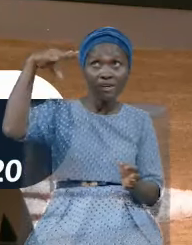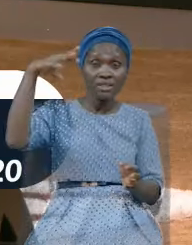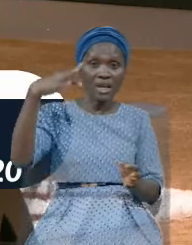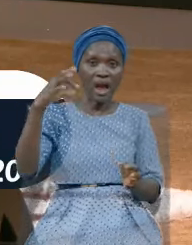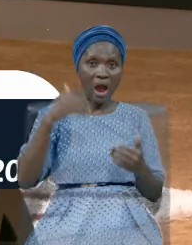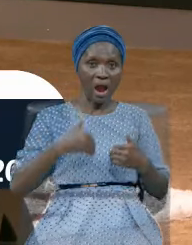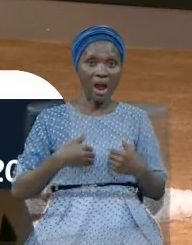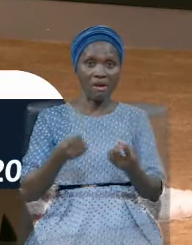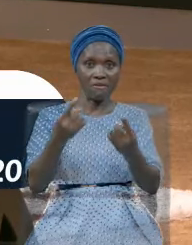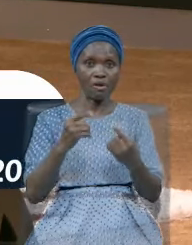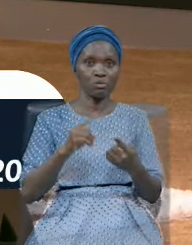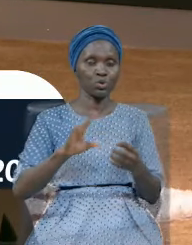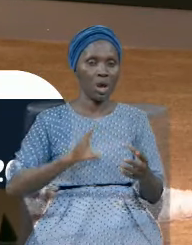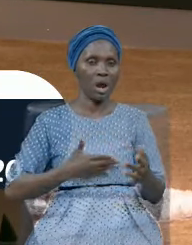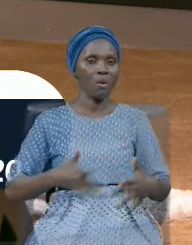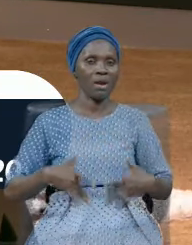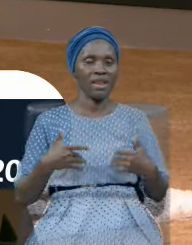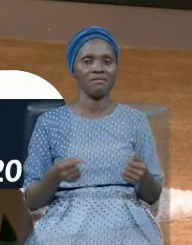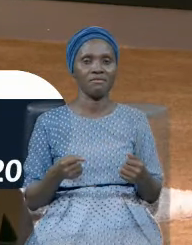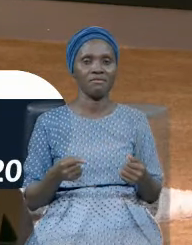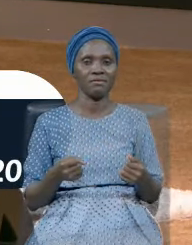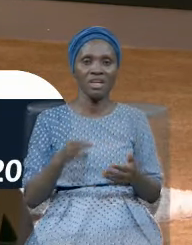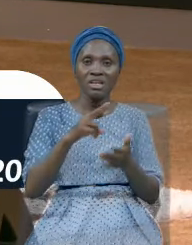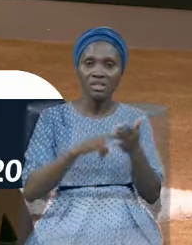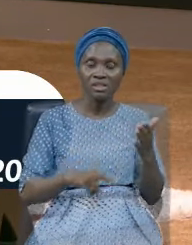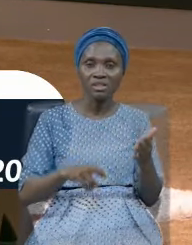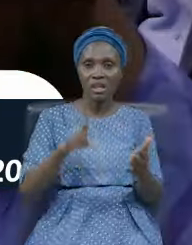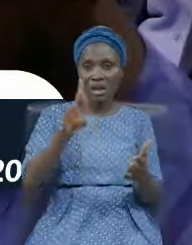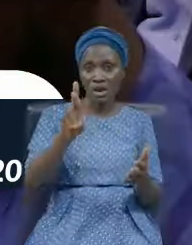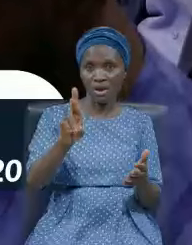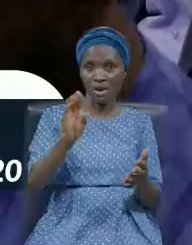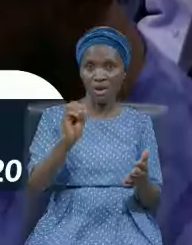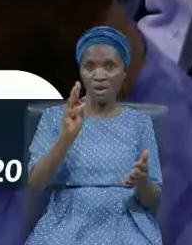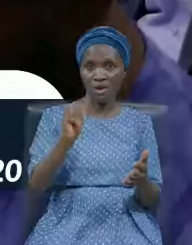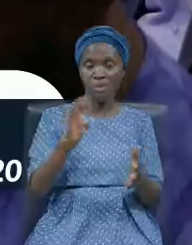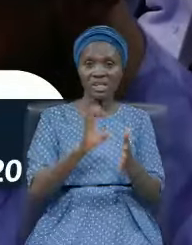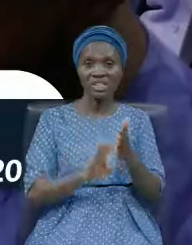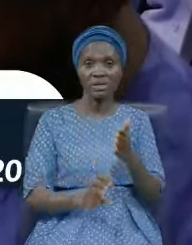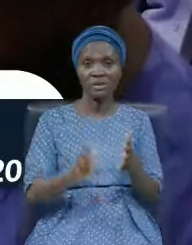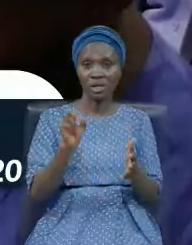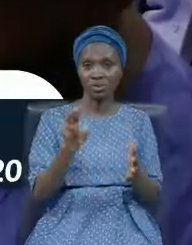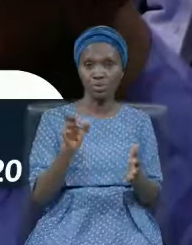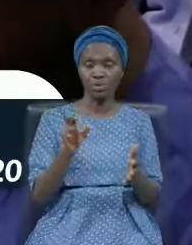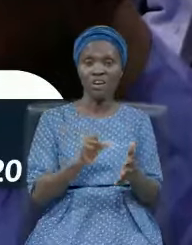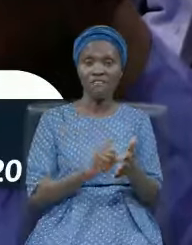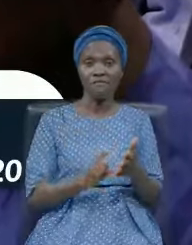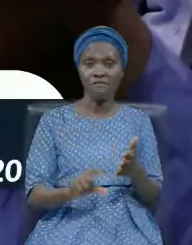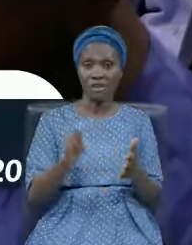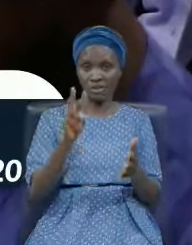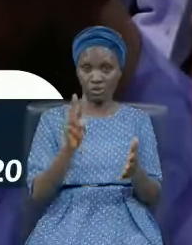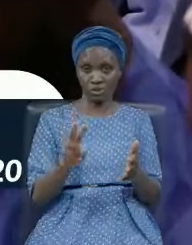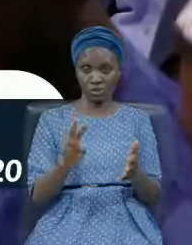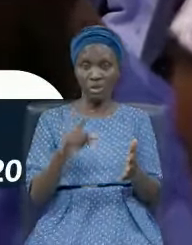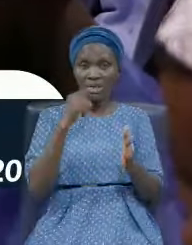lives. Look at Romans chapter 12. I'm reading from verse 2. In Romans chapter 12, verse 2, and be